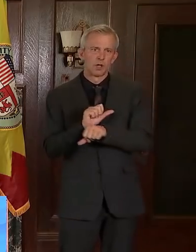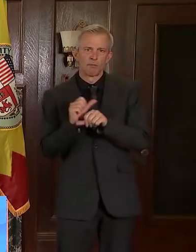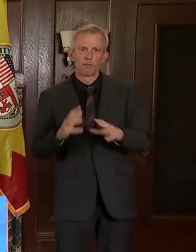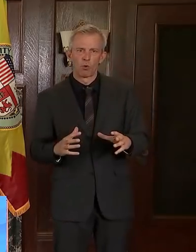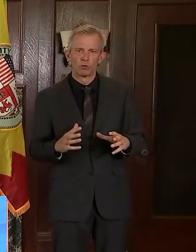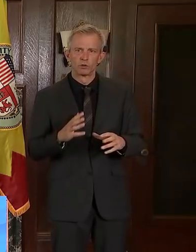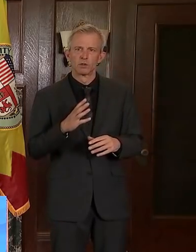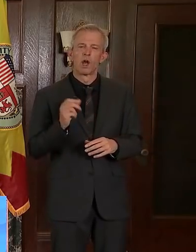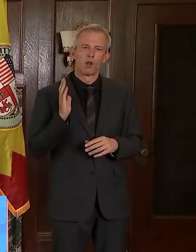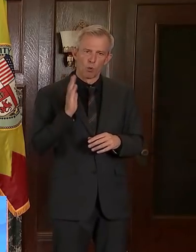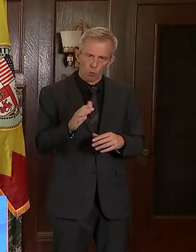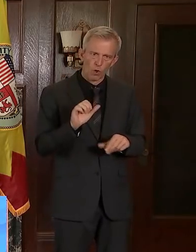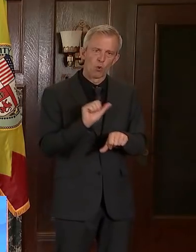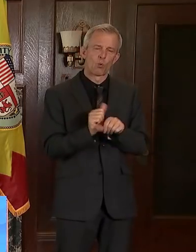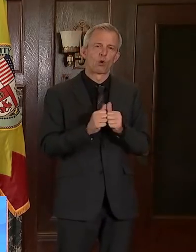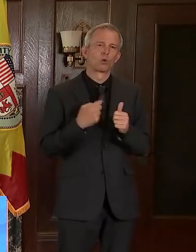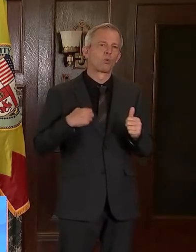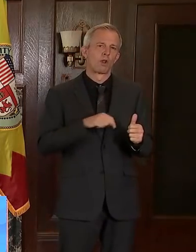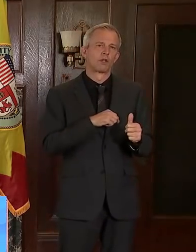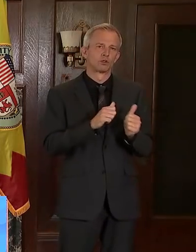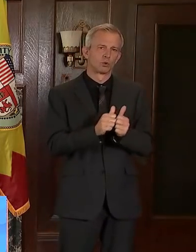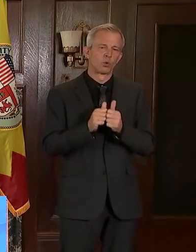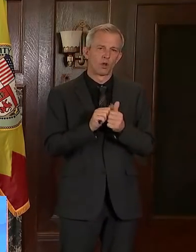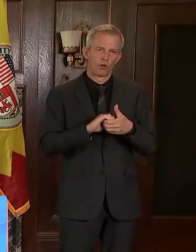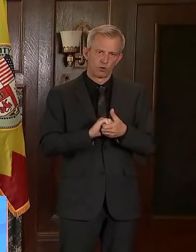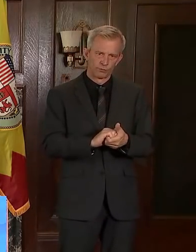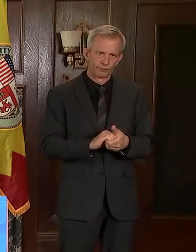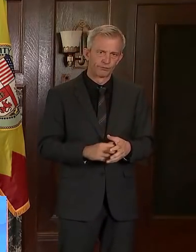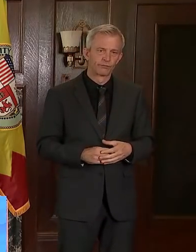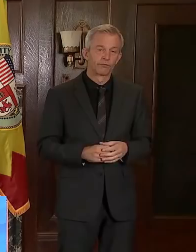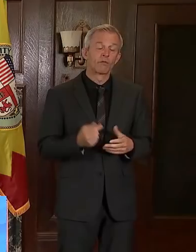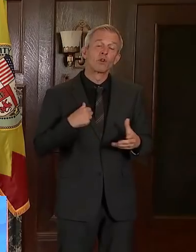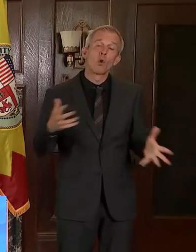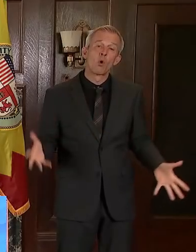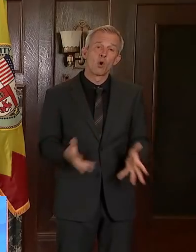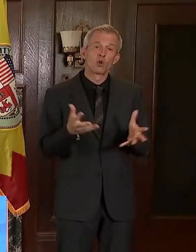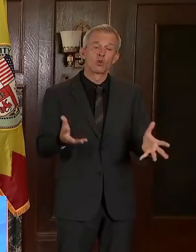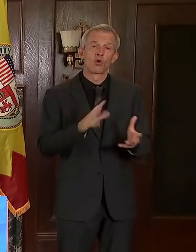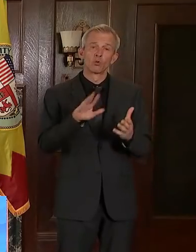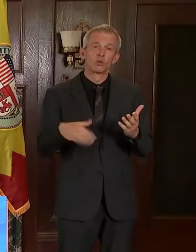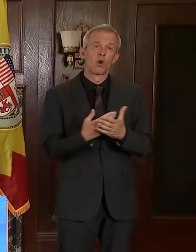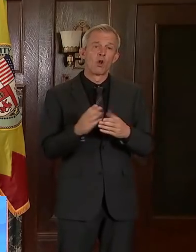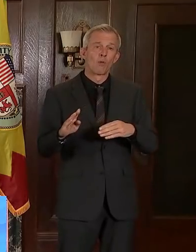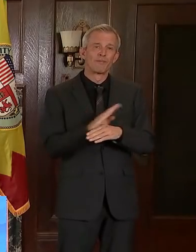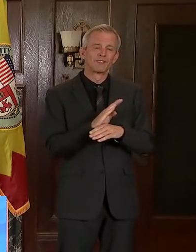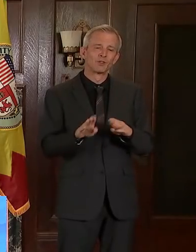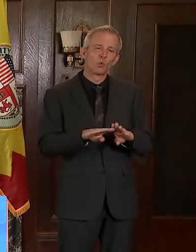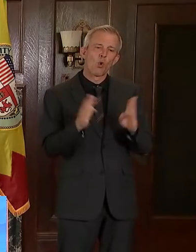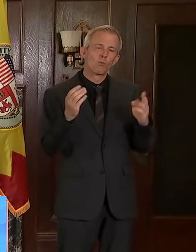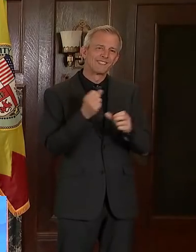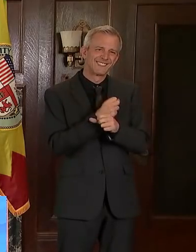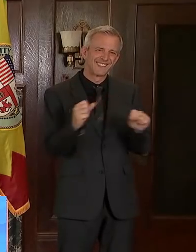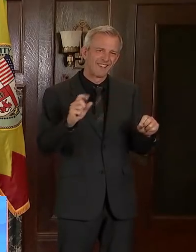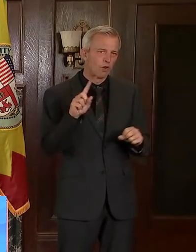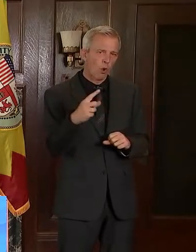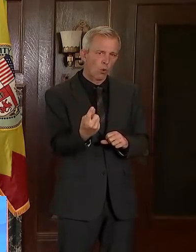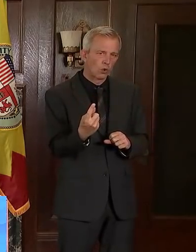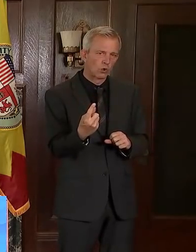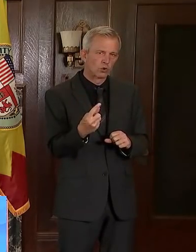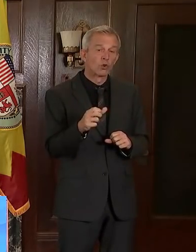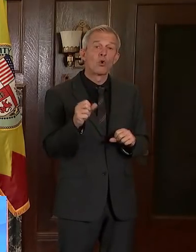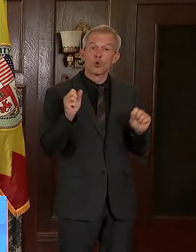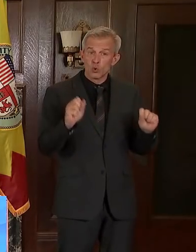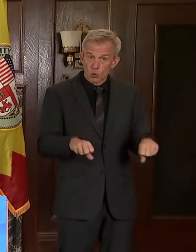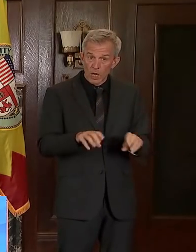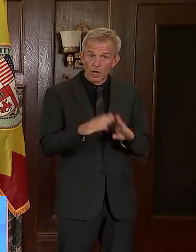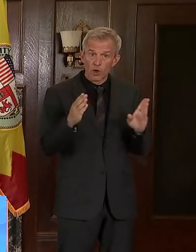that with us together. And I would encourage all businesses to only open safely. So while you can open as early as